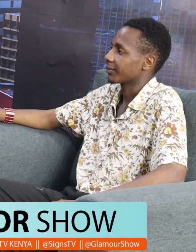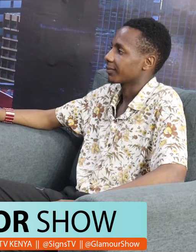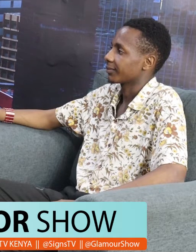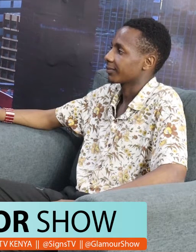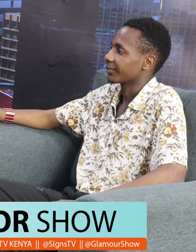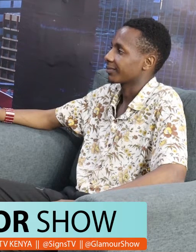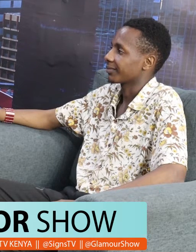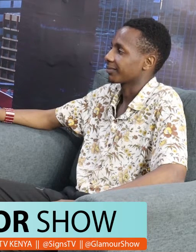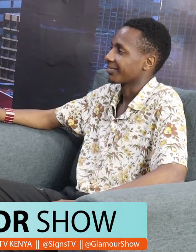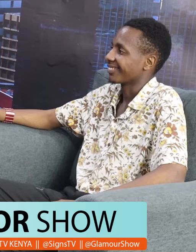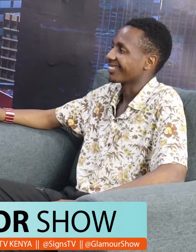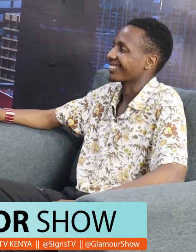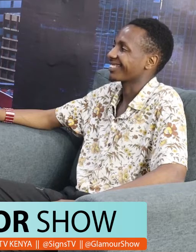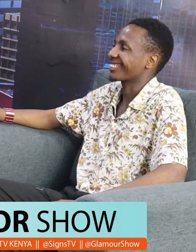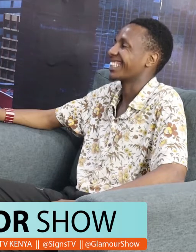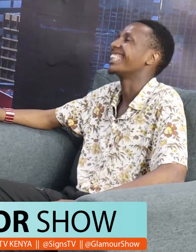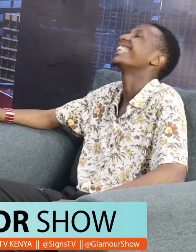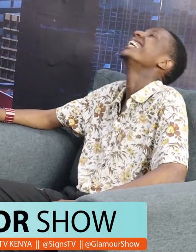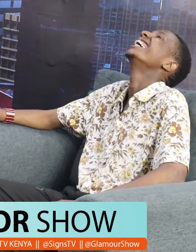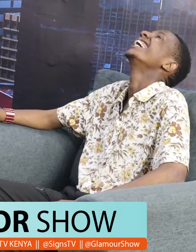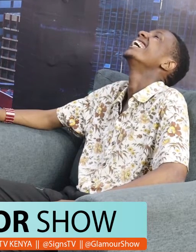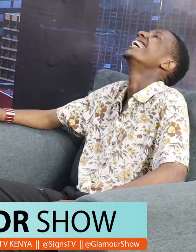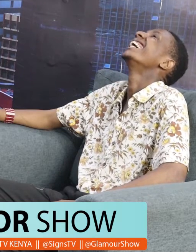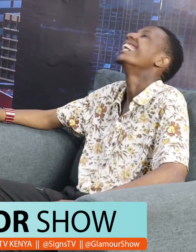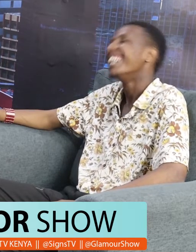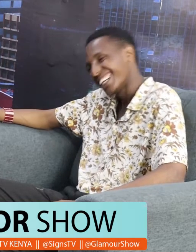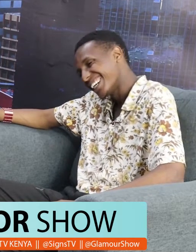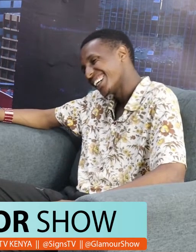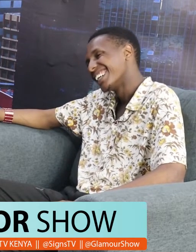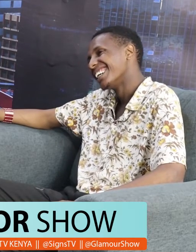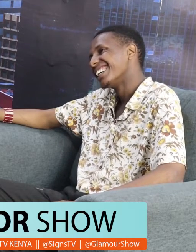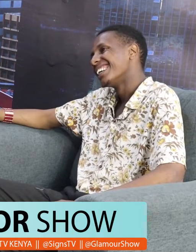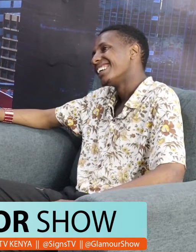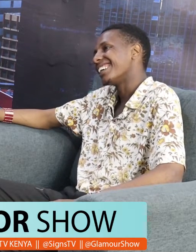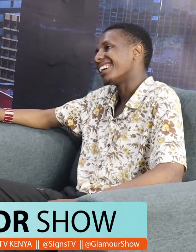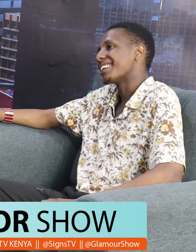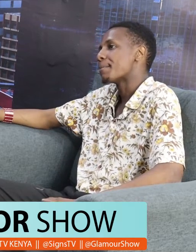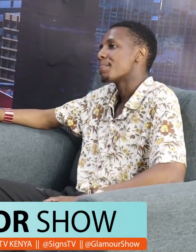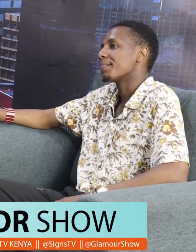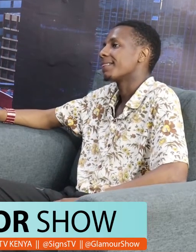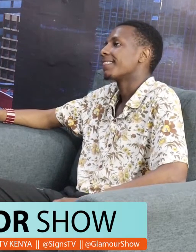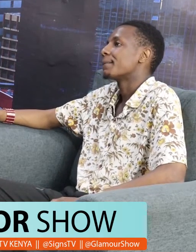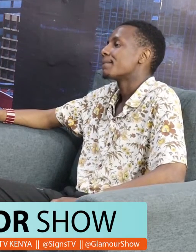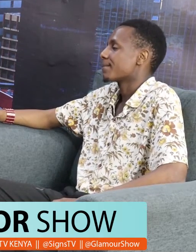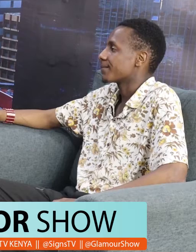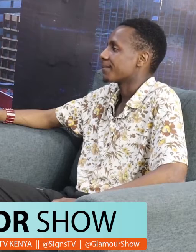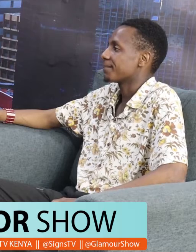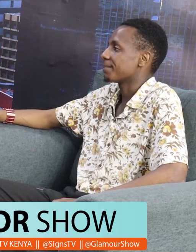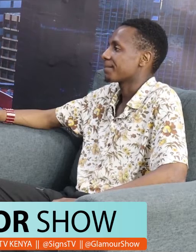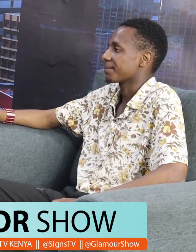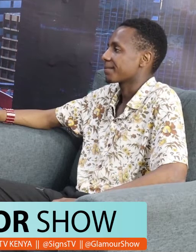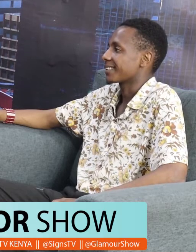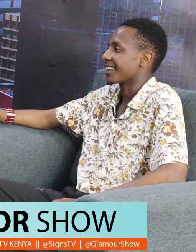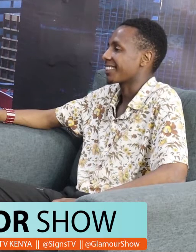I thought you lean at the side of makeup artistry because it has some good clients, Yeah. but it's okay. We locomote regardless.